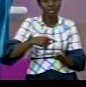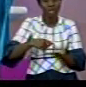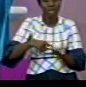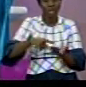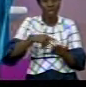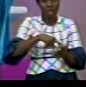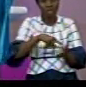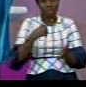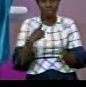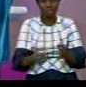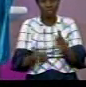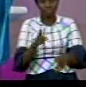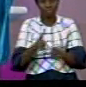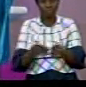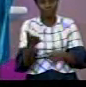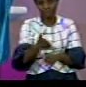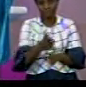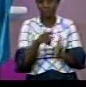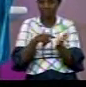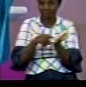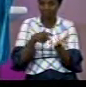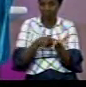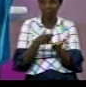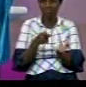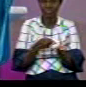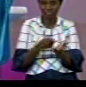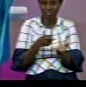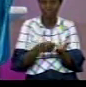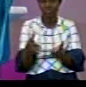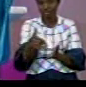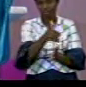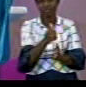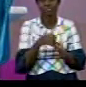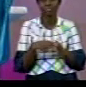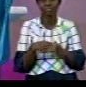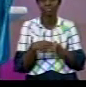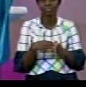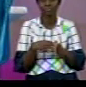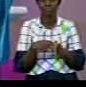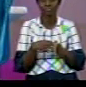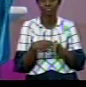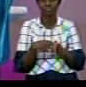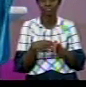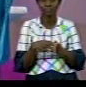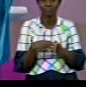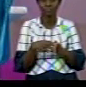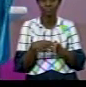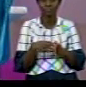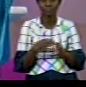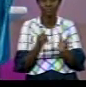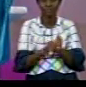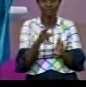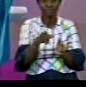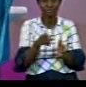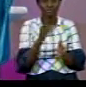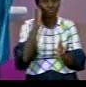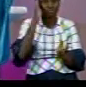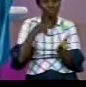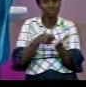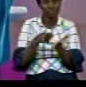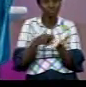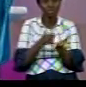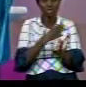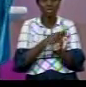there check yourself i cannot be tired of repeating that statement that you should check and once you check